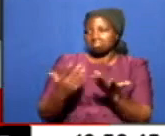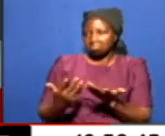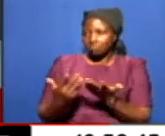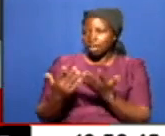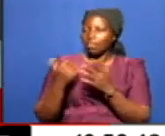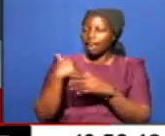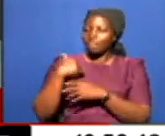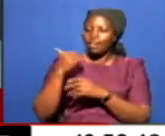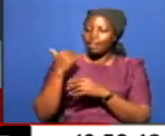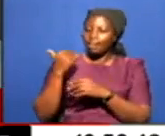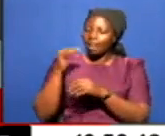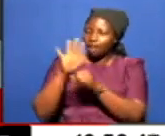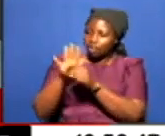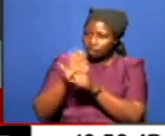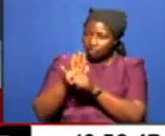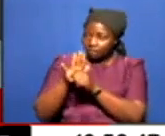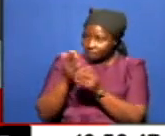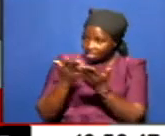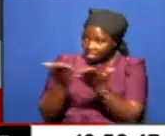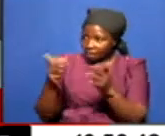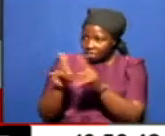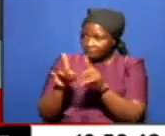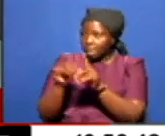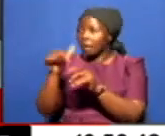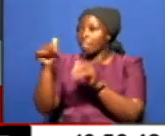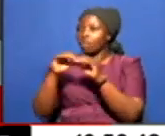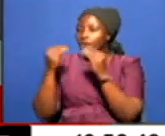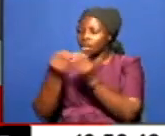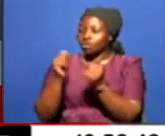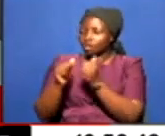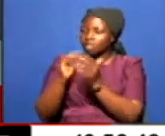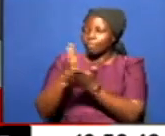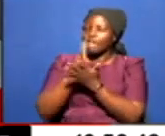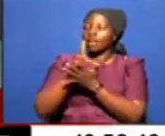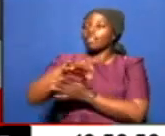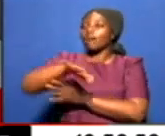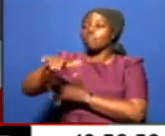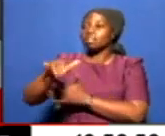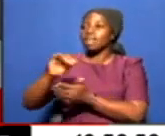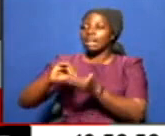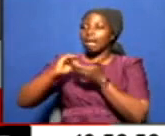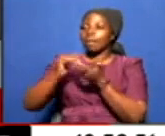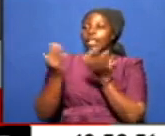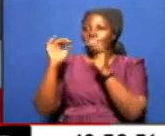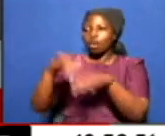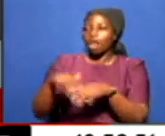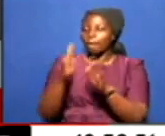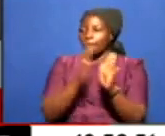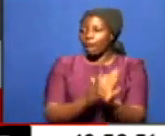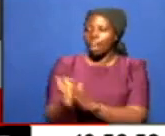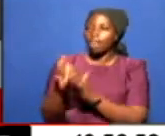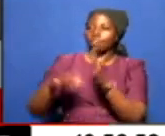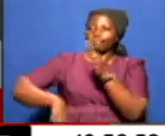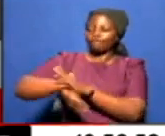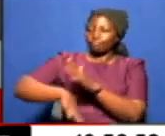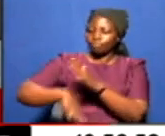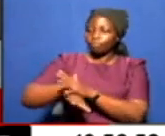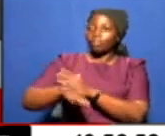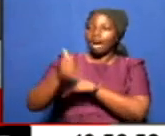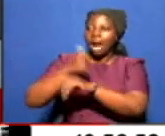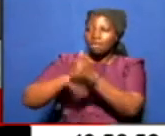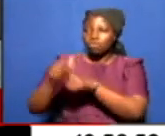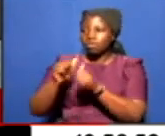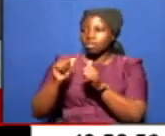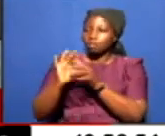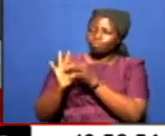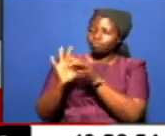of them, and even other organizations that are also part of the County Engagement Forum, organizing soccer events that bring together some of these youth